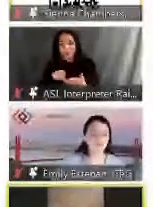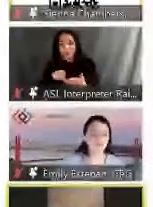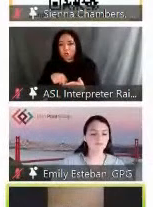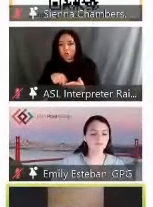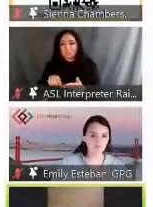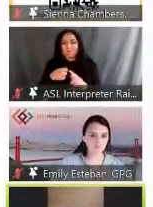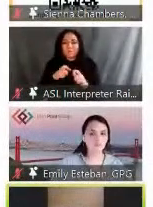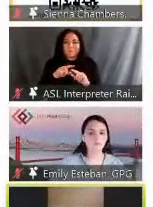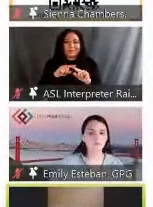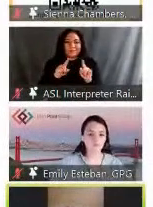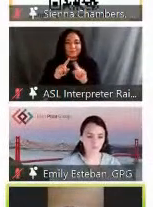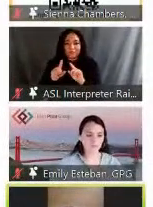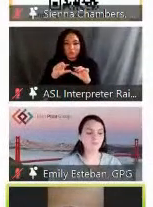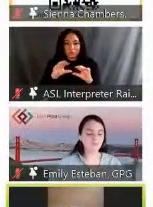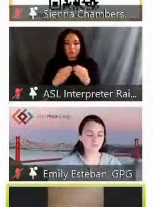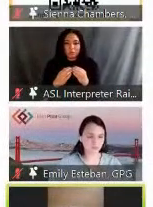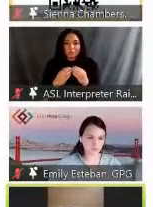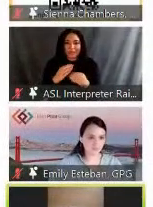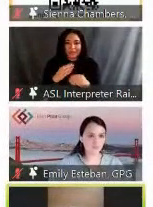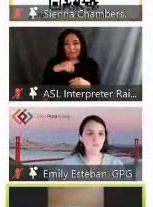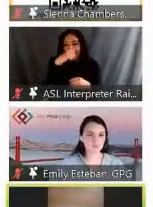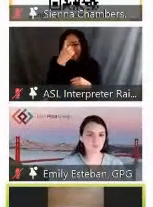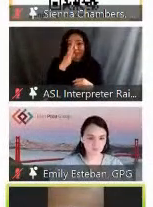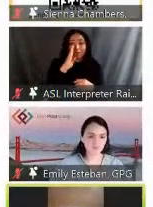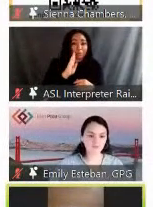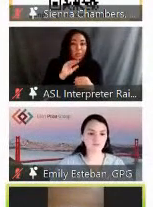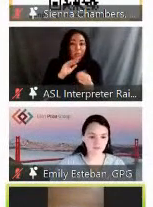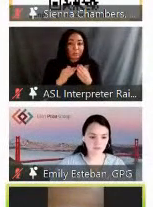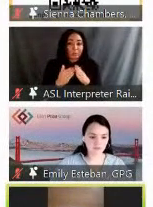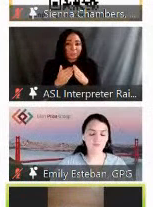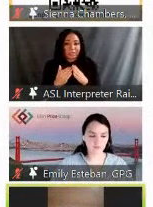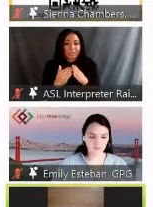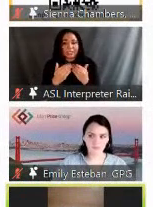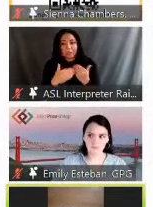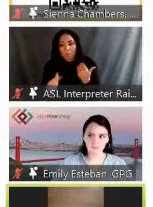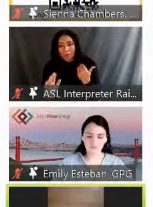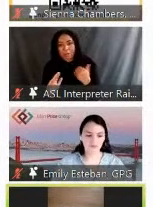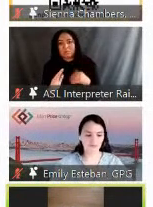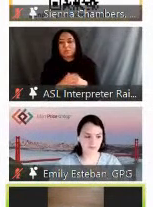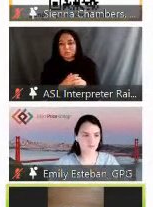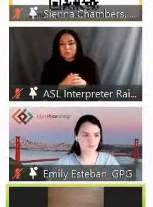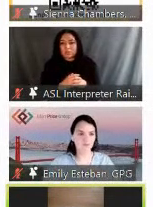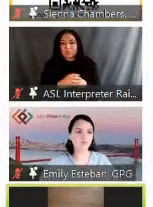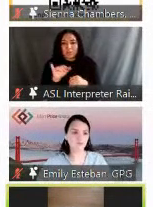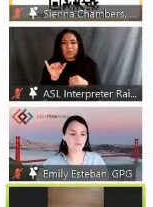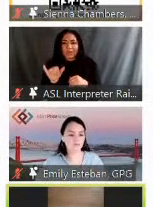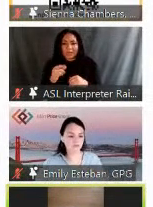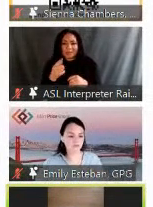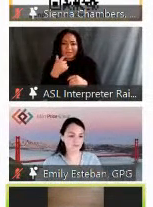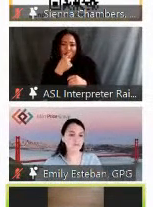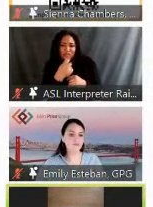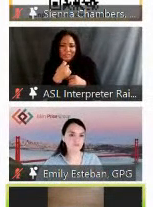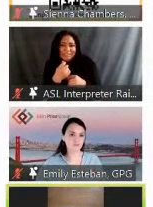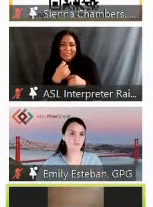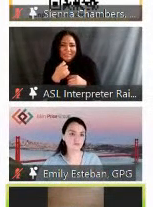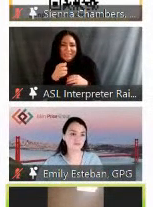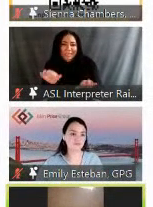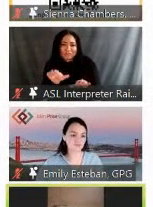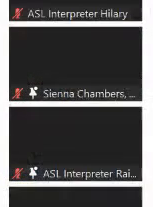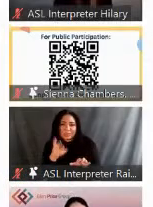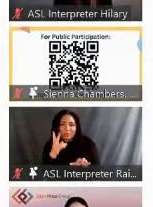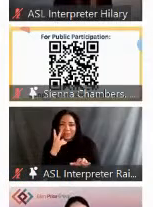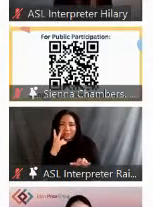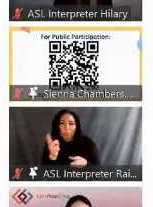and Brown community, and so on. And I think that would be a fruitful exercise to see where we're aligned and where we're